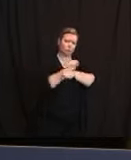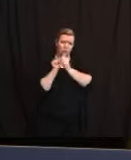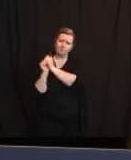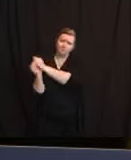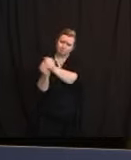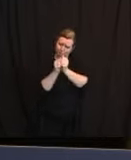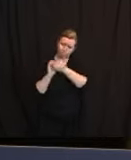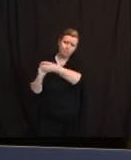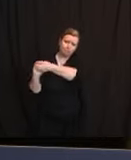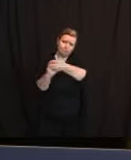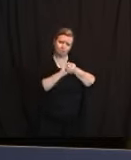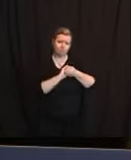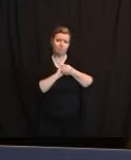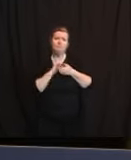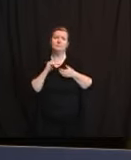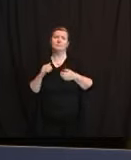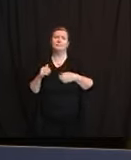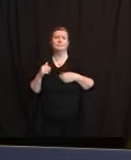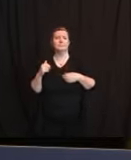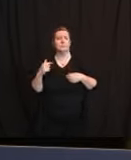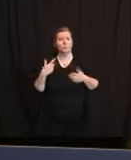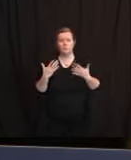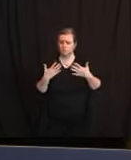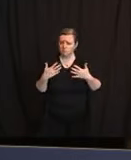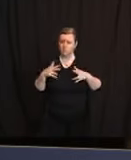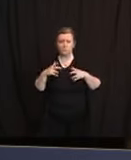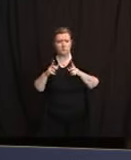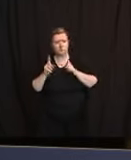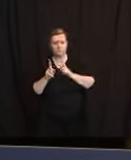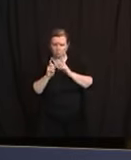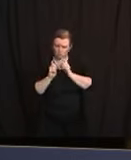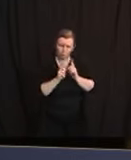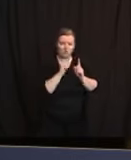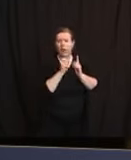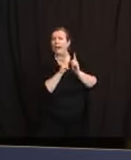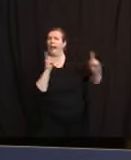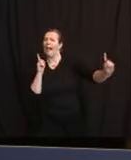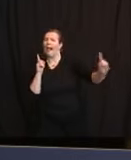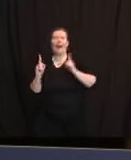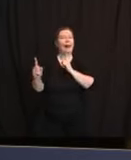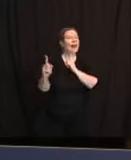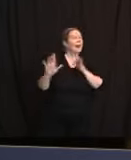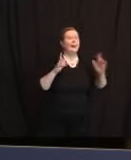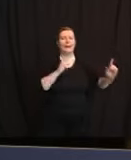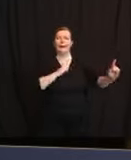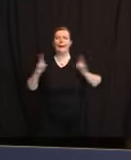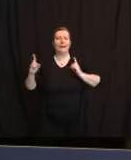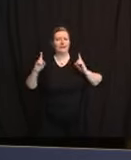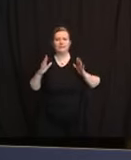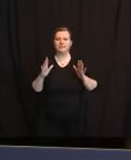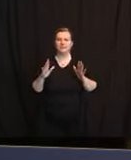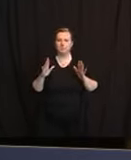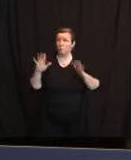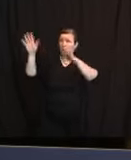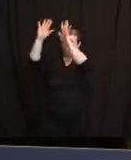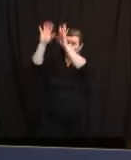walk together. We move together. This is something new. When we have a storm coming, and as bad as a storm